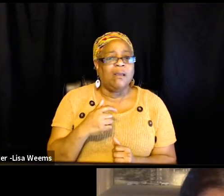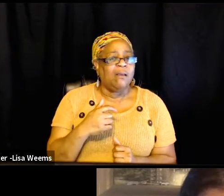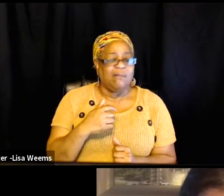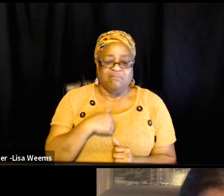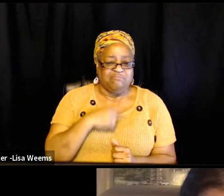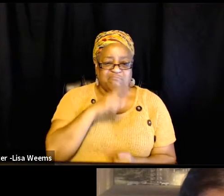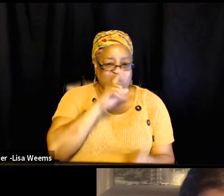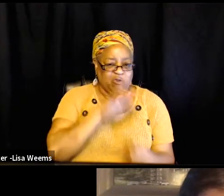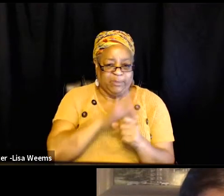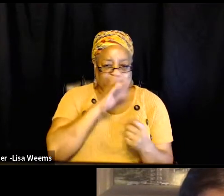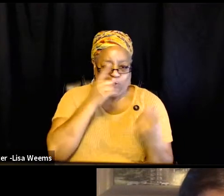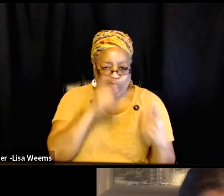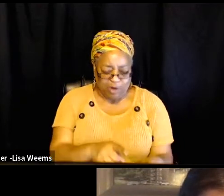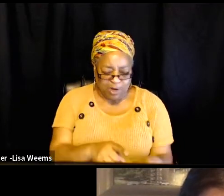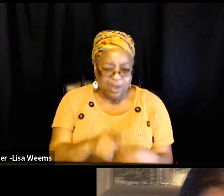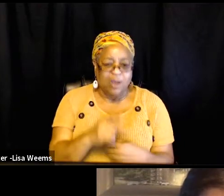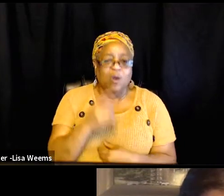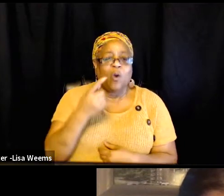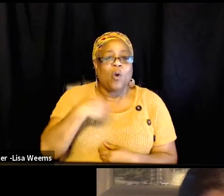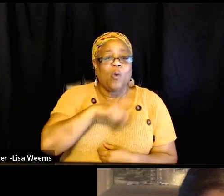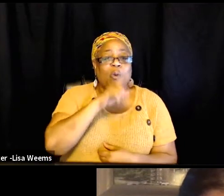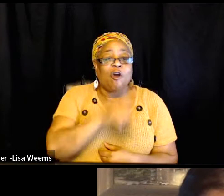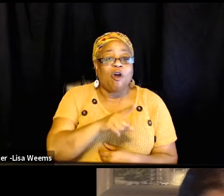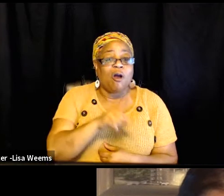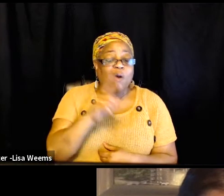idea of definitions. You know, we are always,